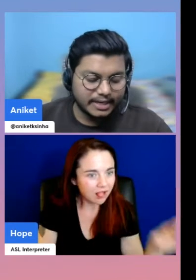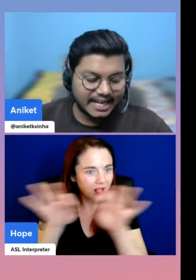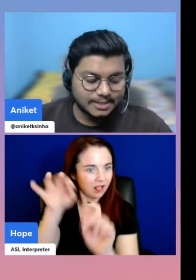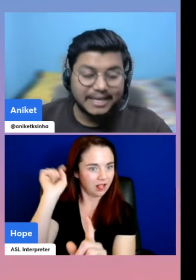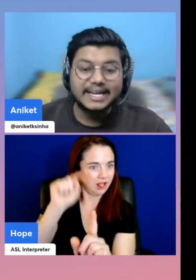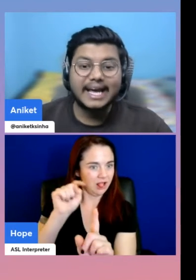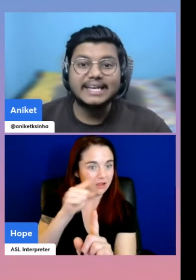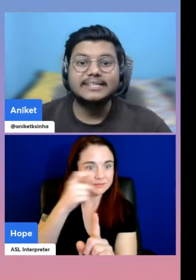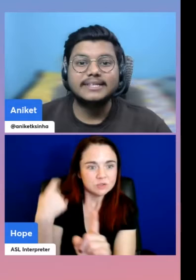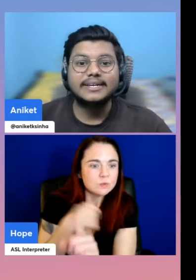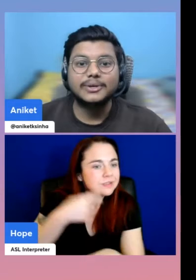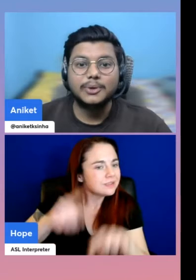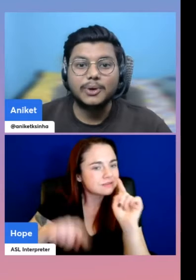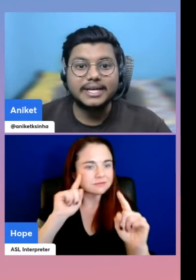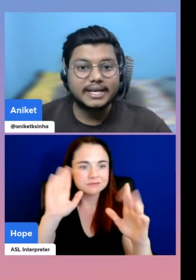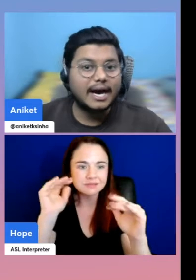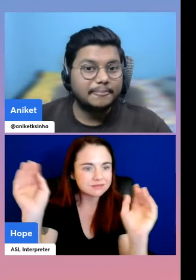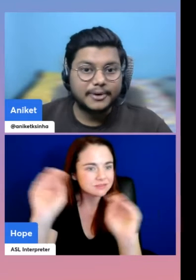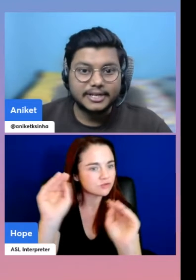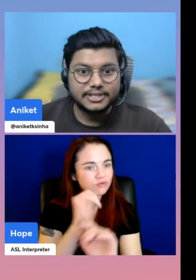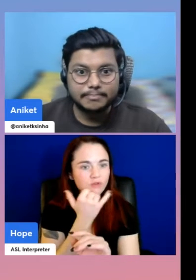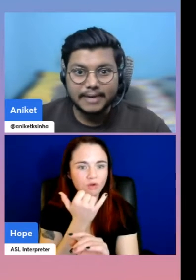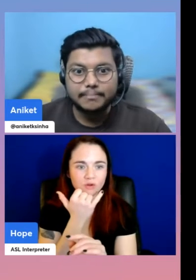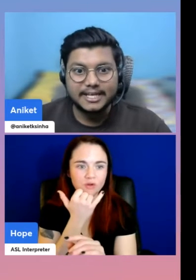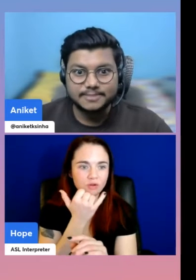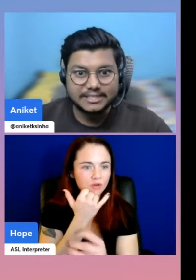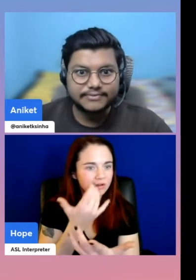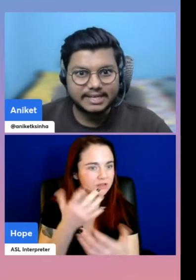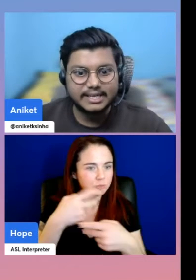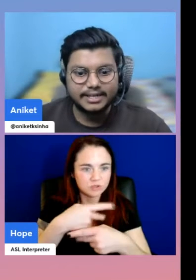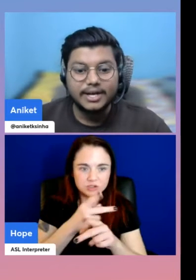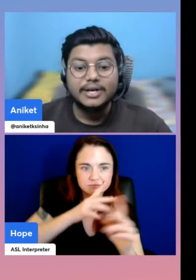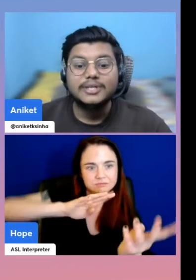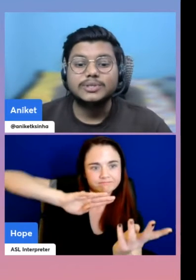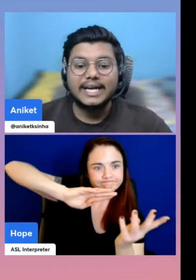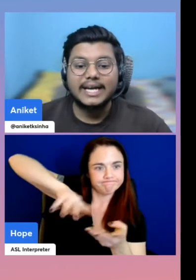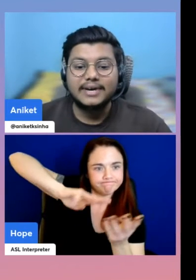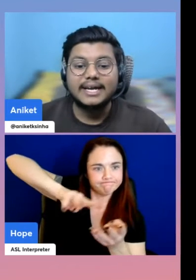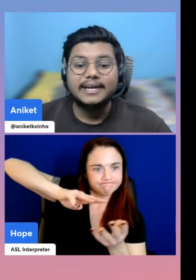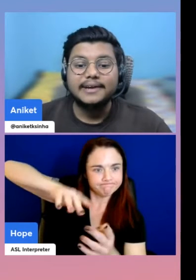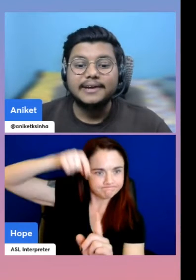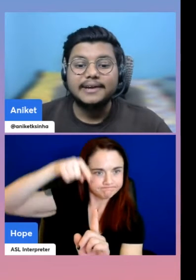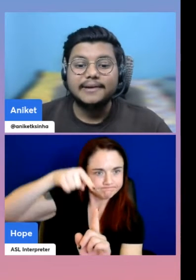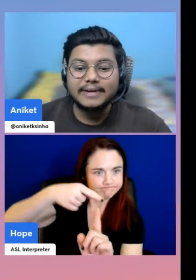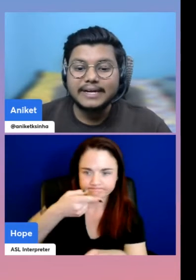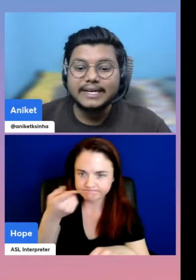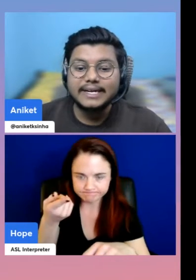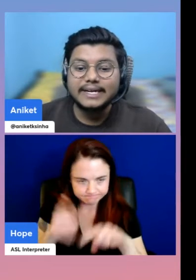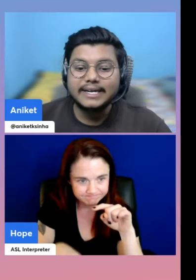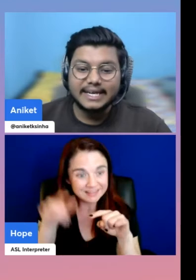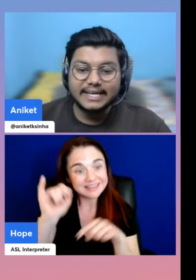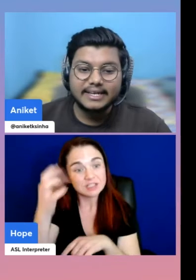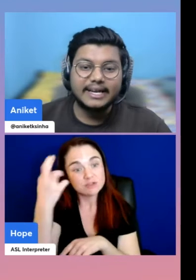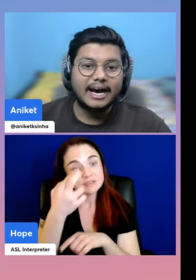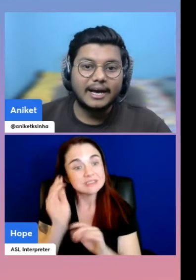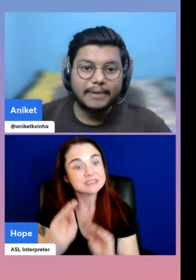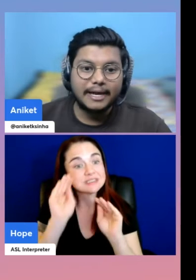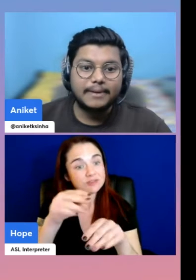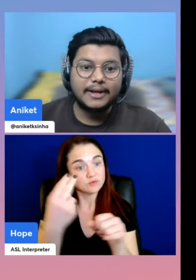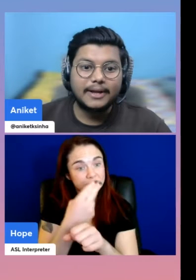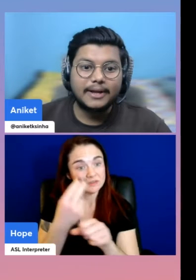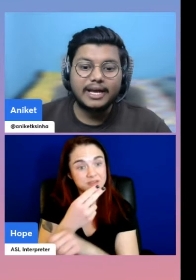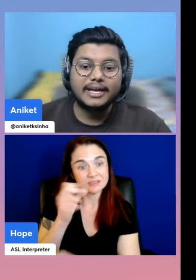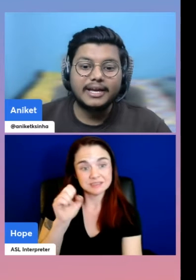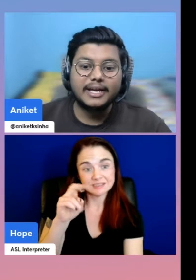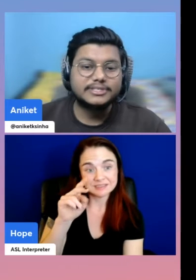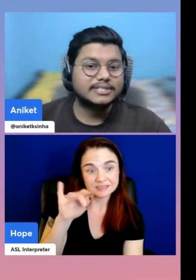cannot expect anything wrong in our production pipeline specifically. So that's why implementing Sentinel in our